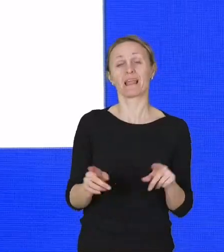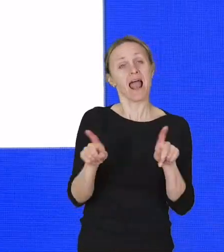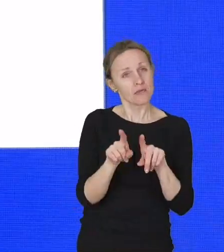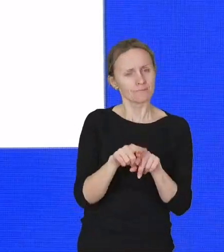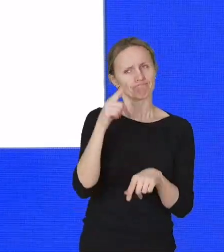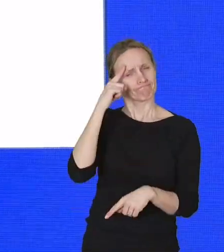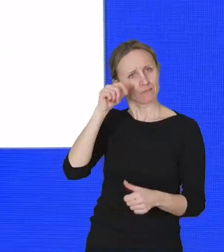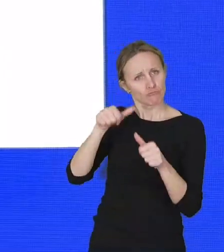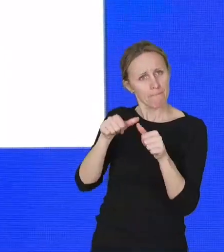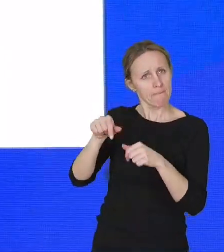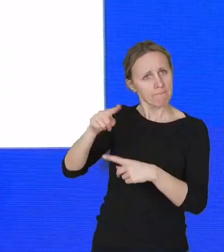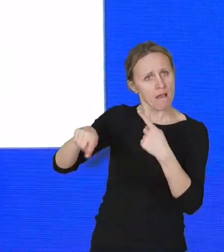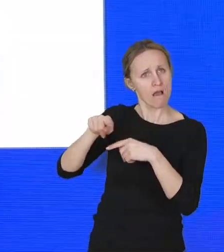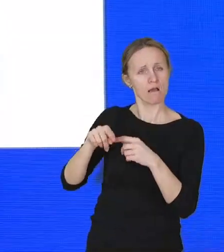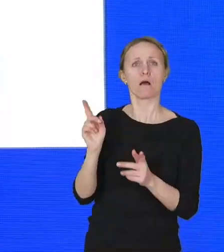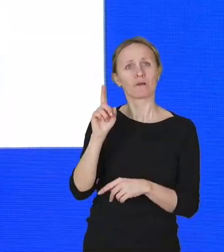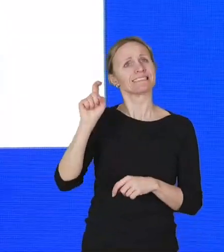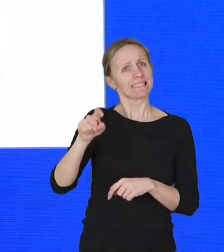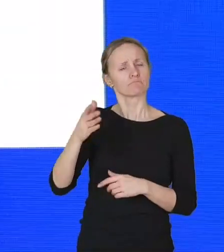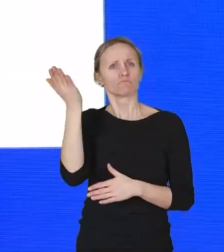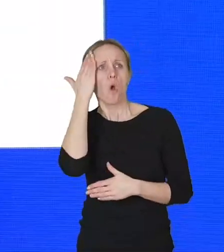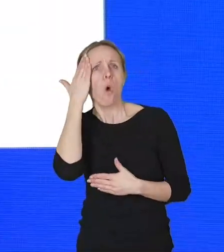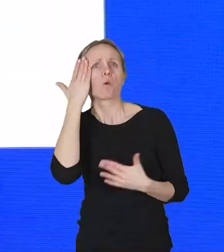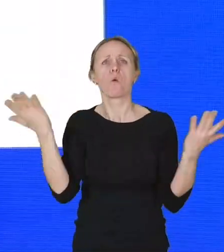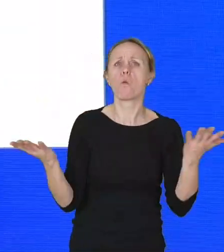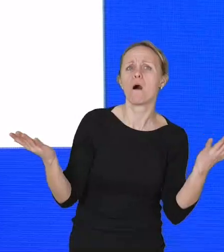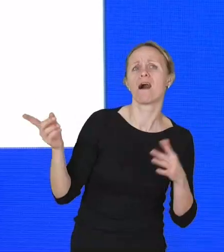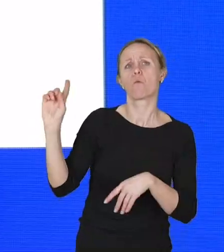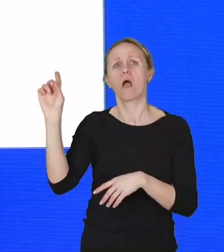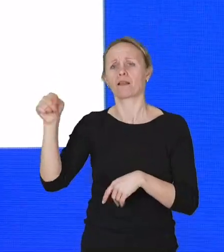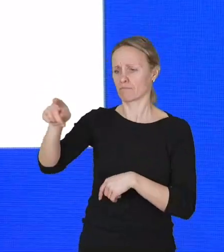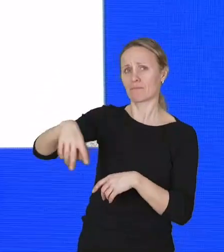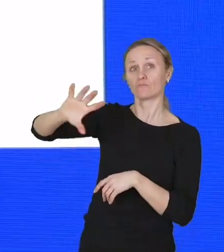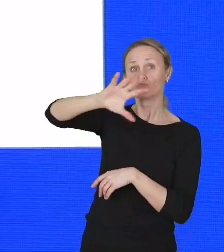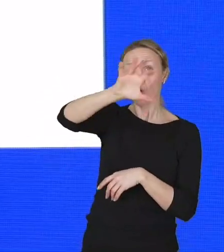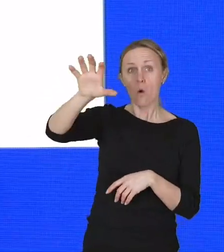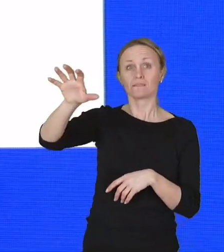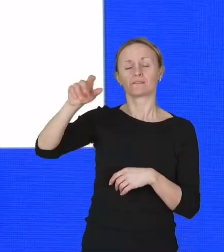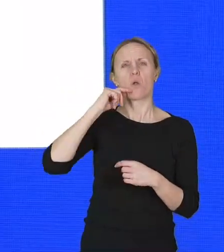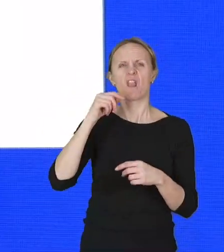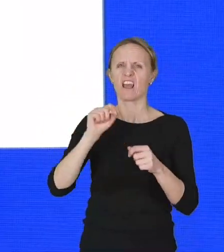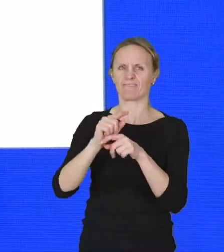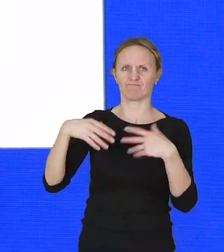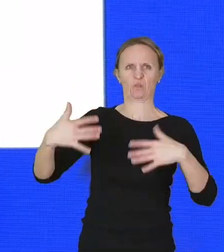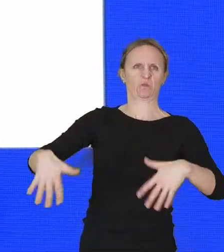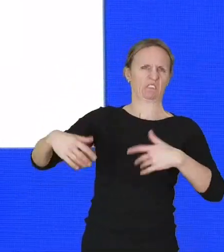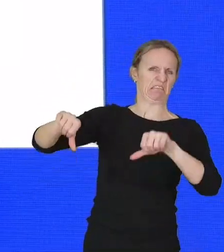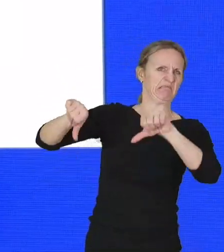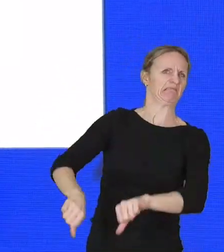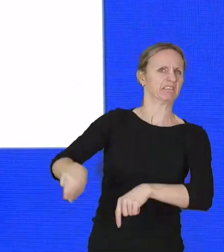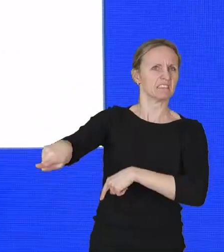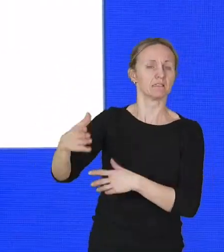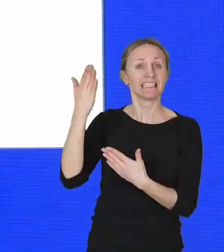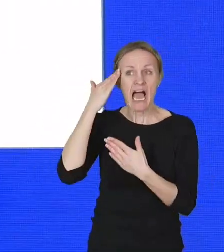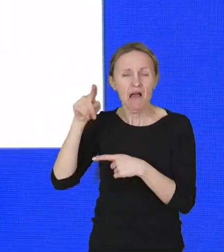are really there. We have to have the knowledge and mobilize the knowledge. And we heard this